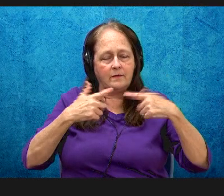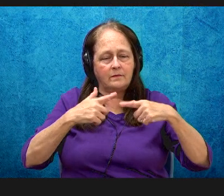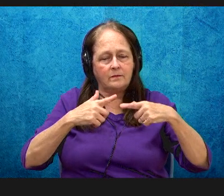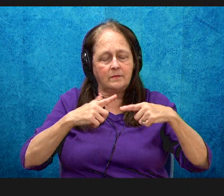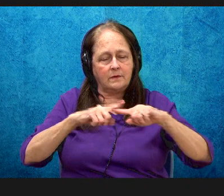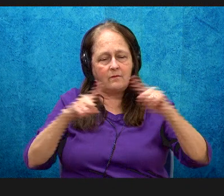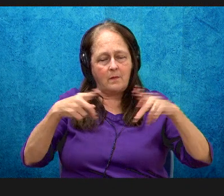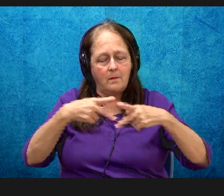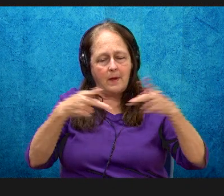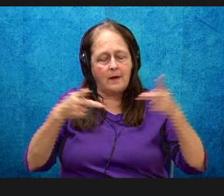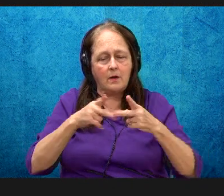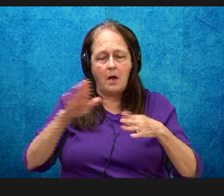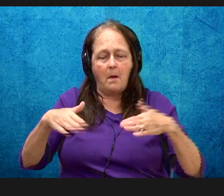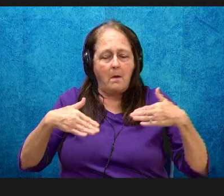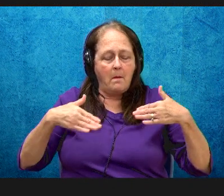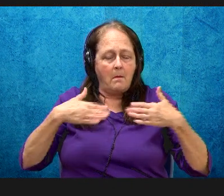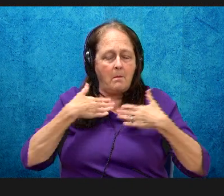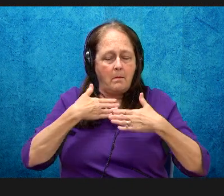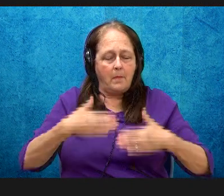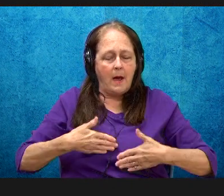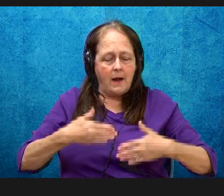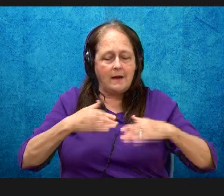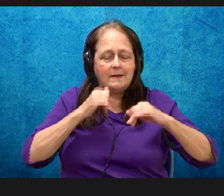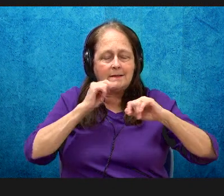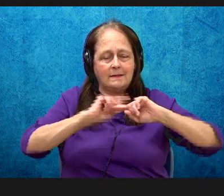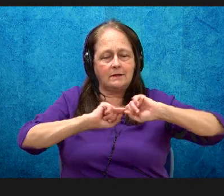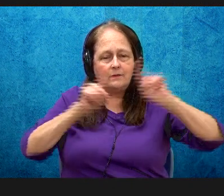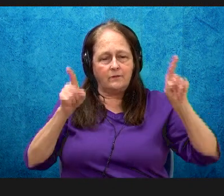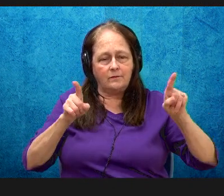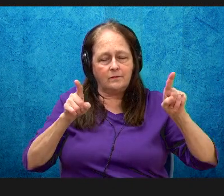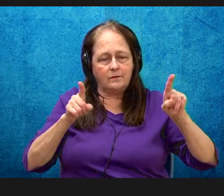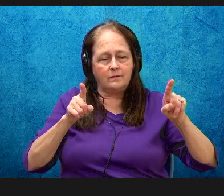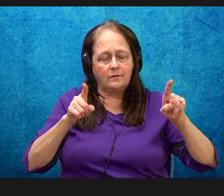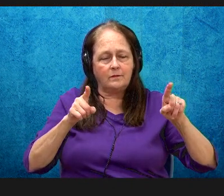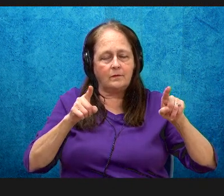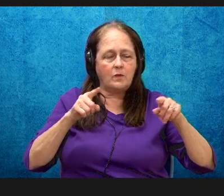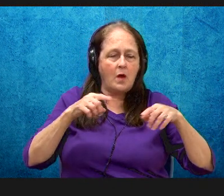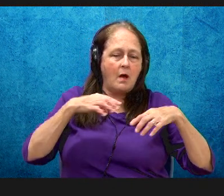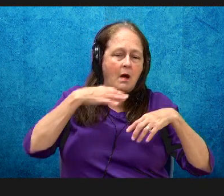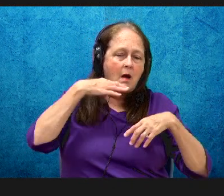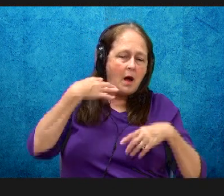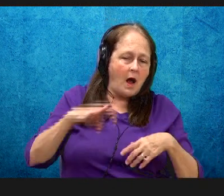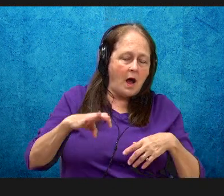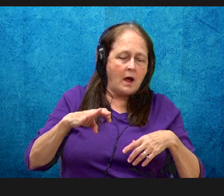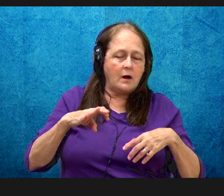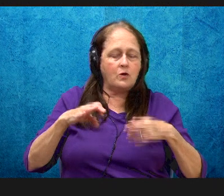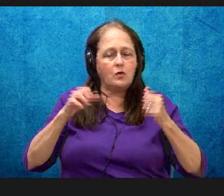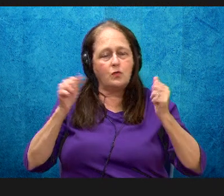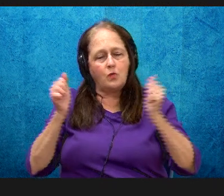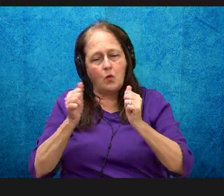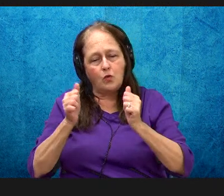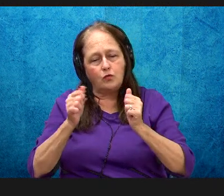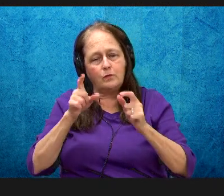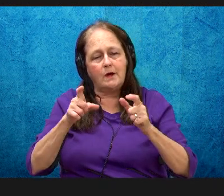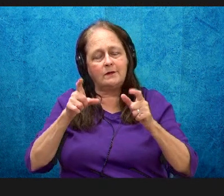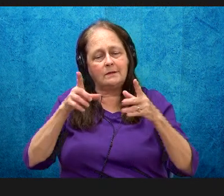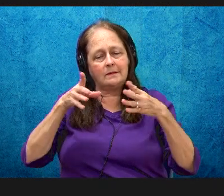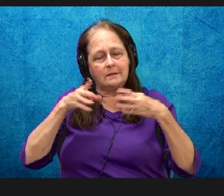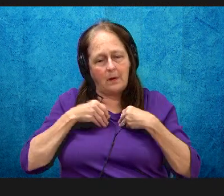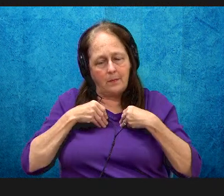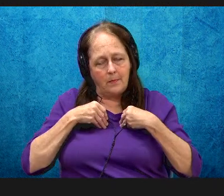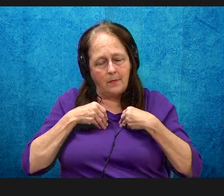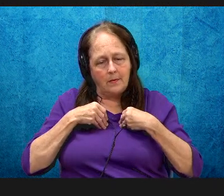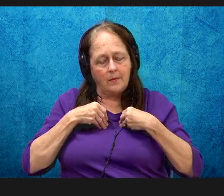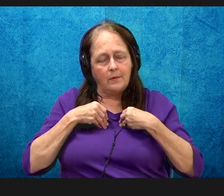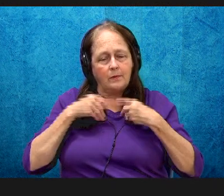are different. So they had to adapt. It's kind of like being hot and being cold. You have to adapt to your surroundings. They're doing the